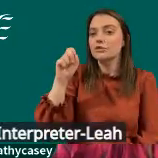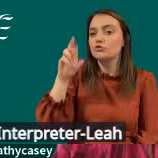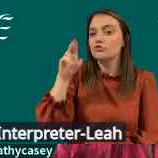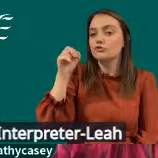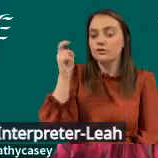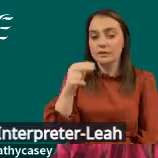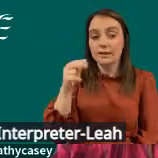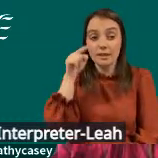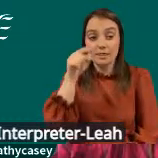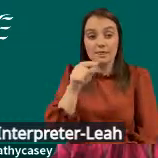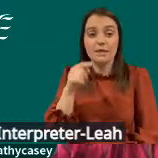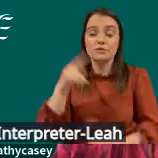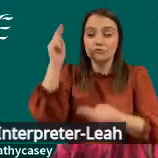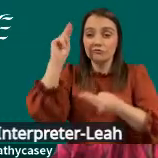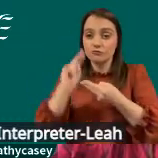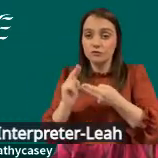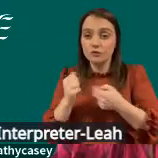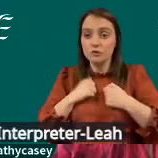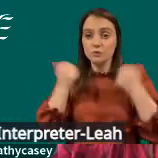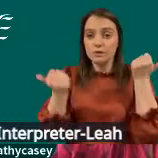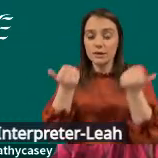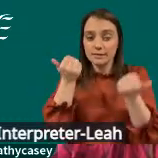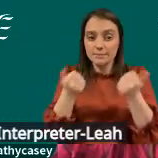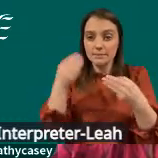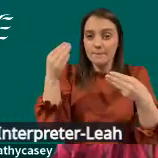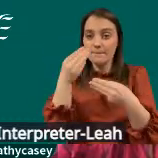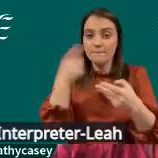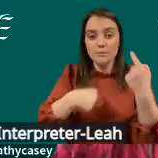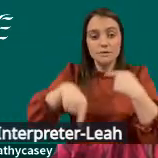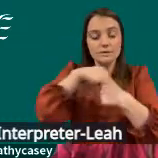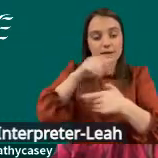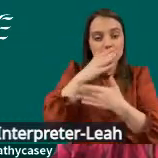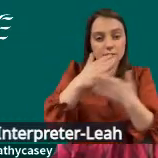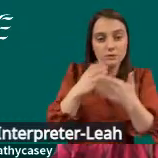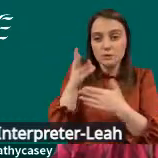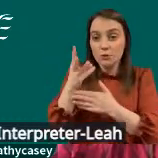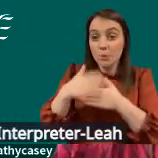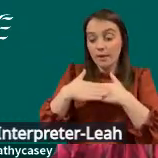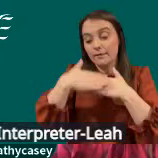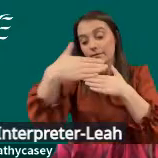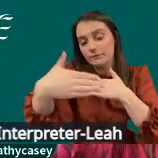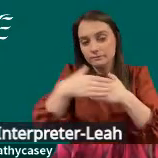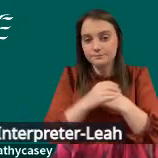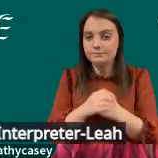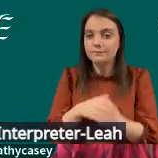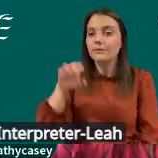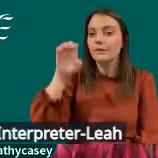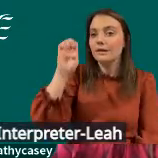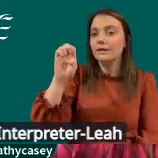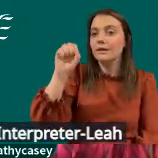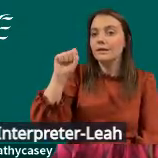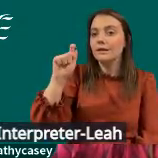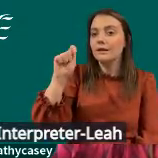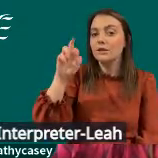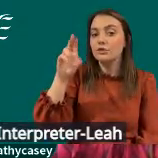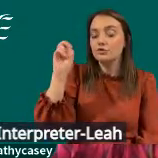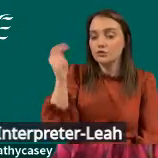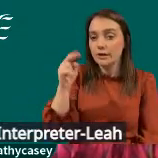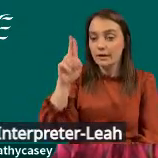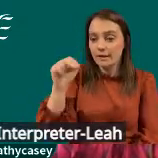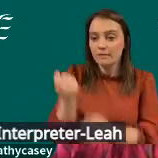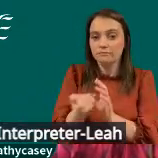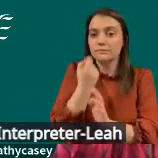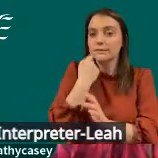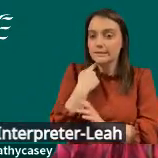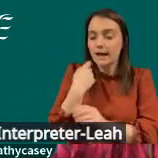will reduce our symptoms and indeed protect us to some extent going forward. So estrogen can be given by tablet form or through the